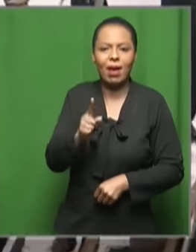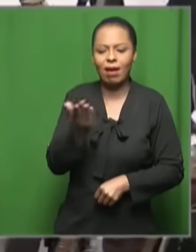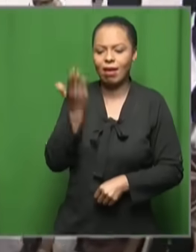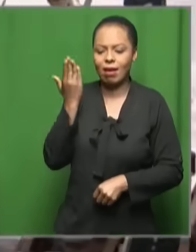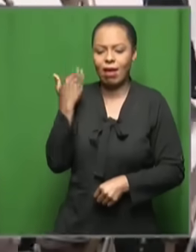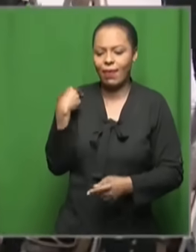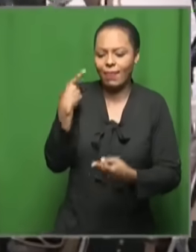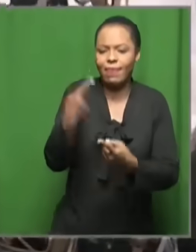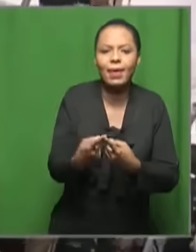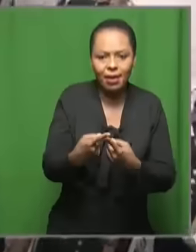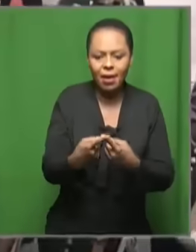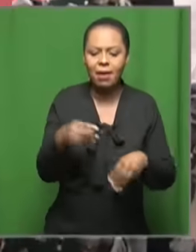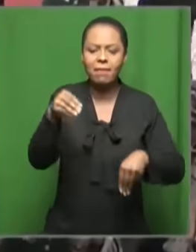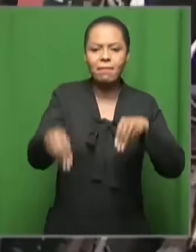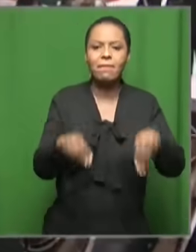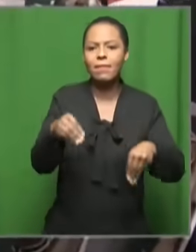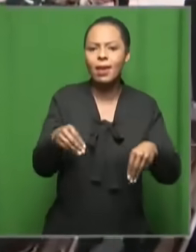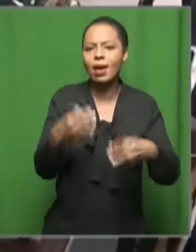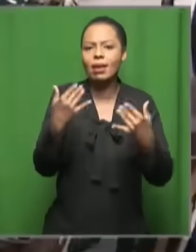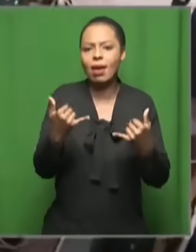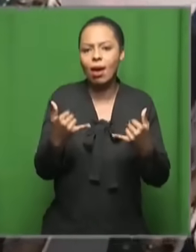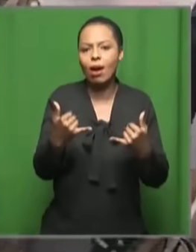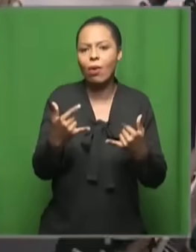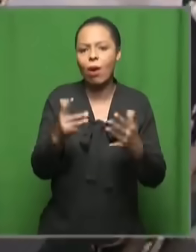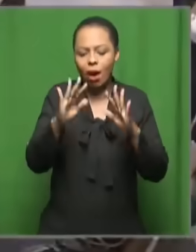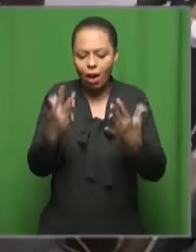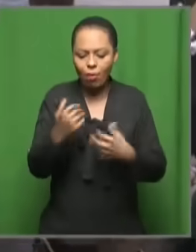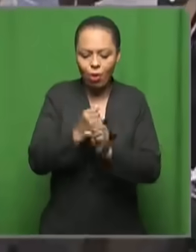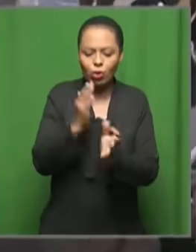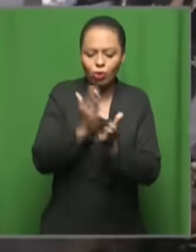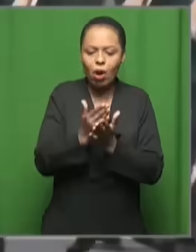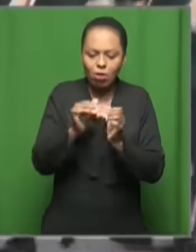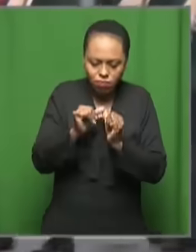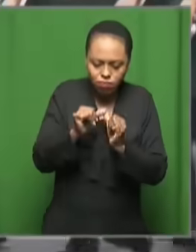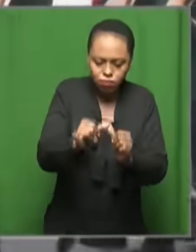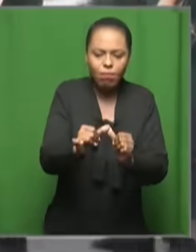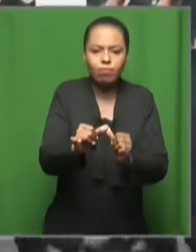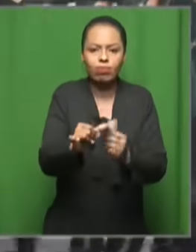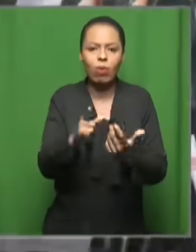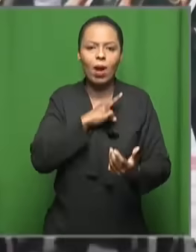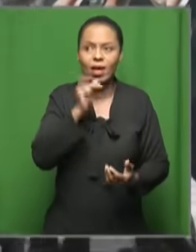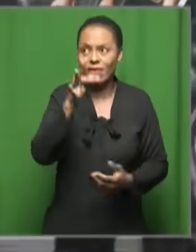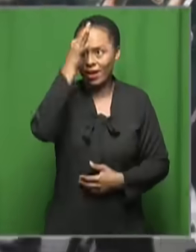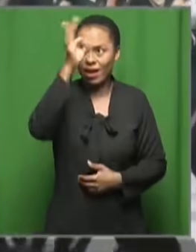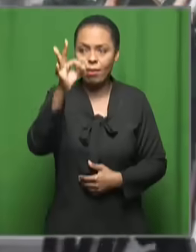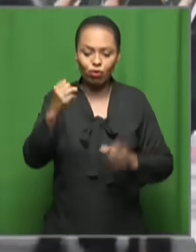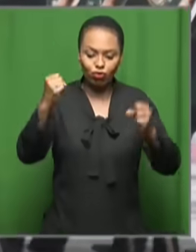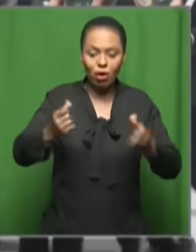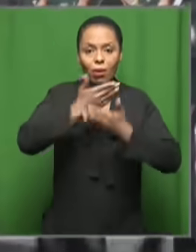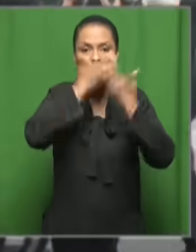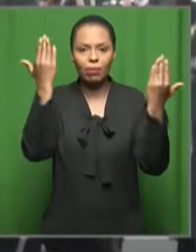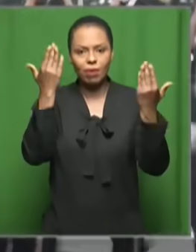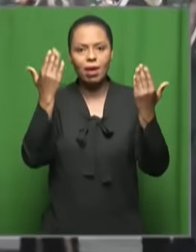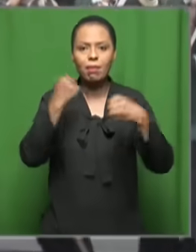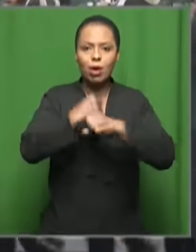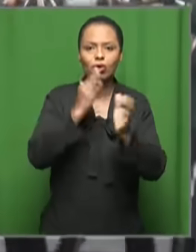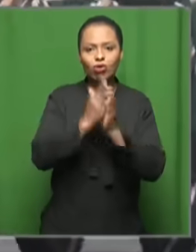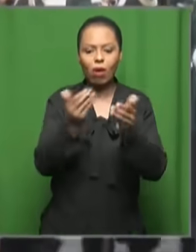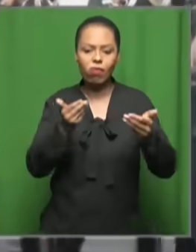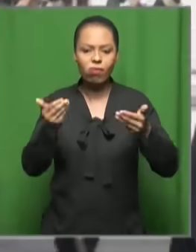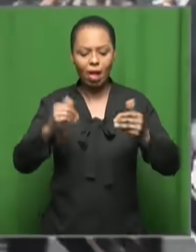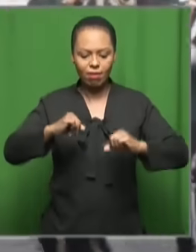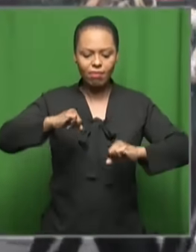mined up until now? What can happen when governance is not strong, such that we're not able to then leverage these minerals